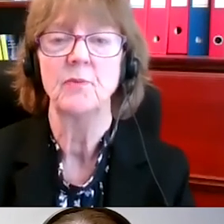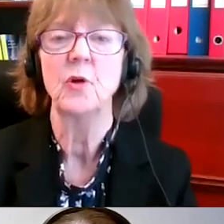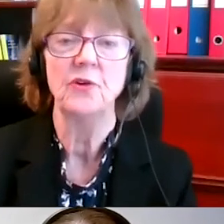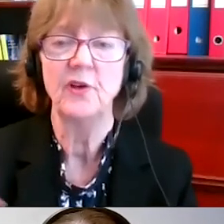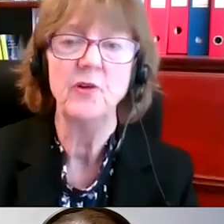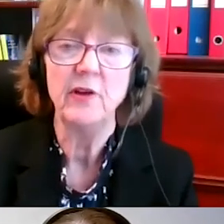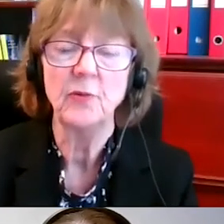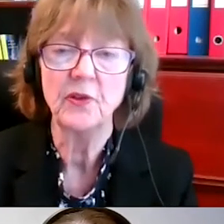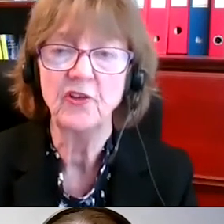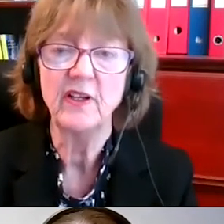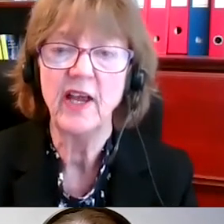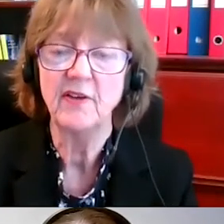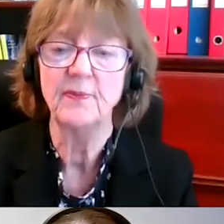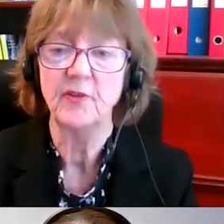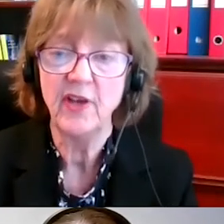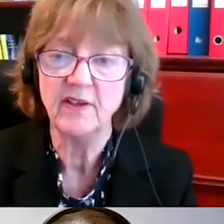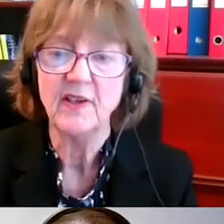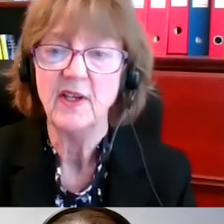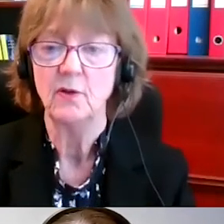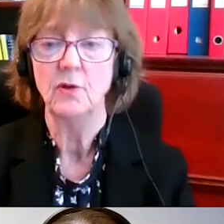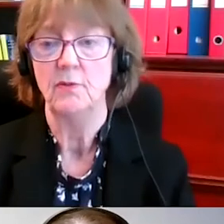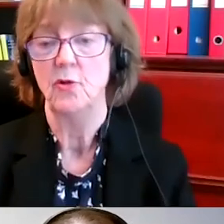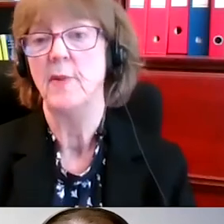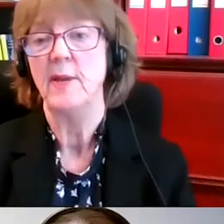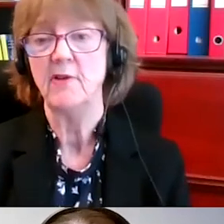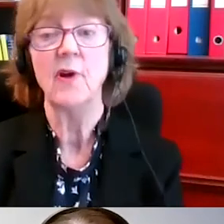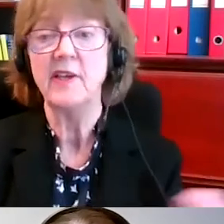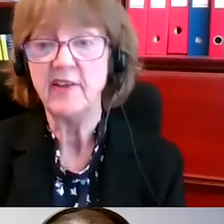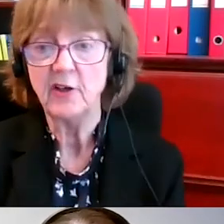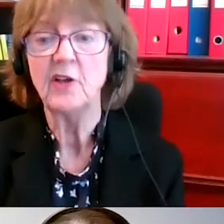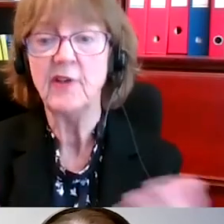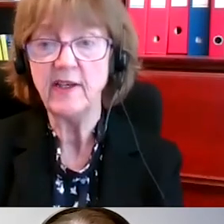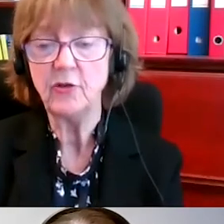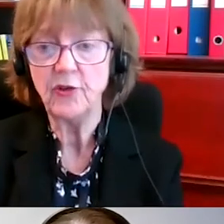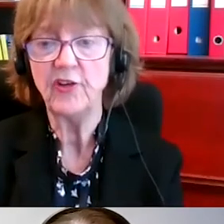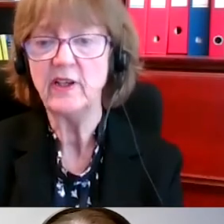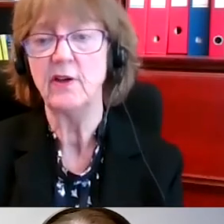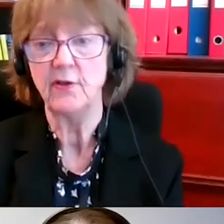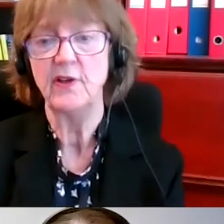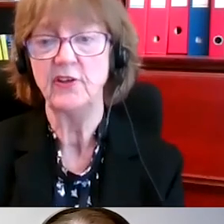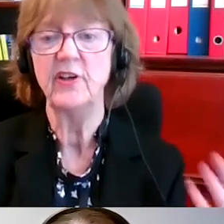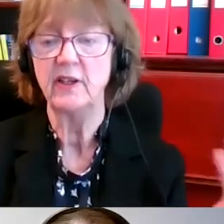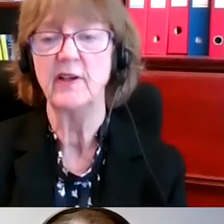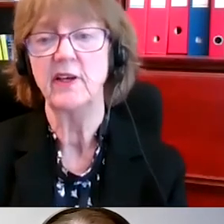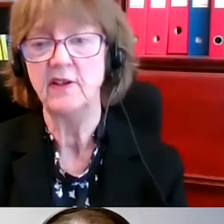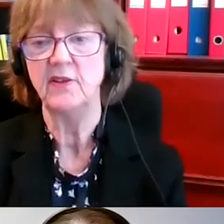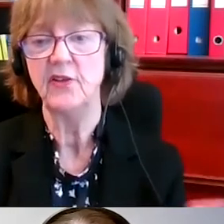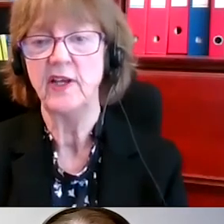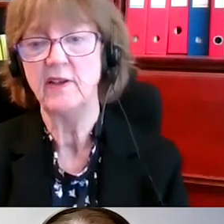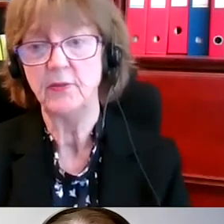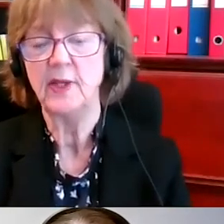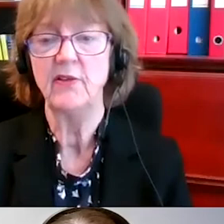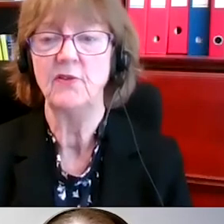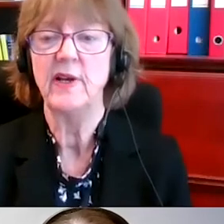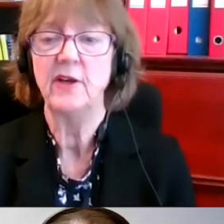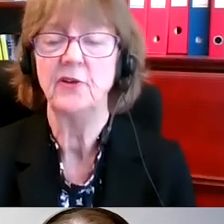a proper summary of what the child has said, or maybe write it down and read it to the child if it's the child that can understand